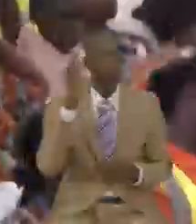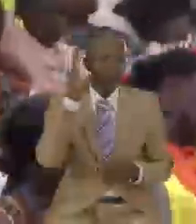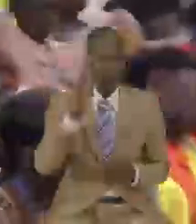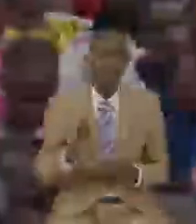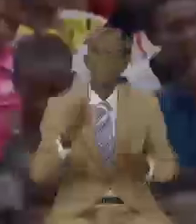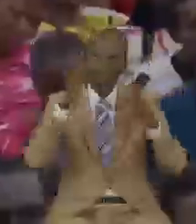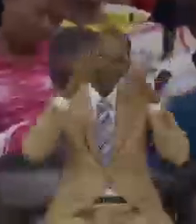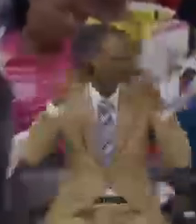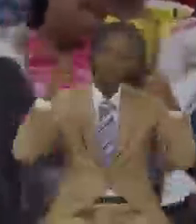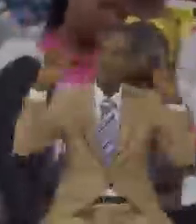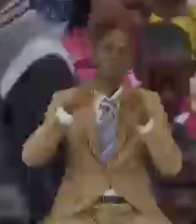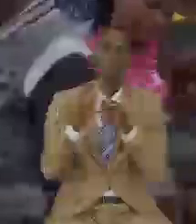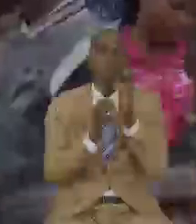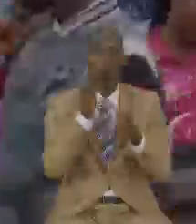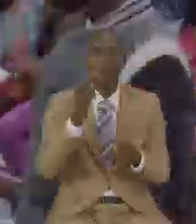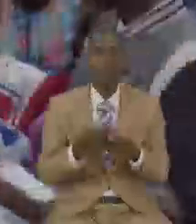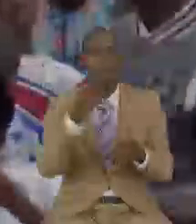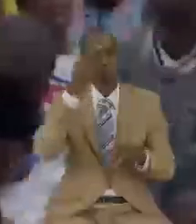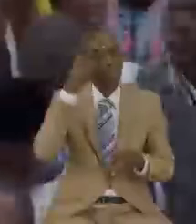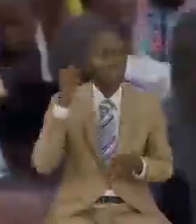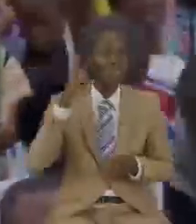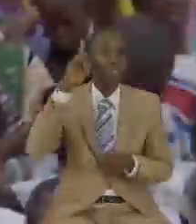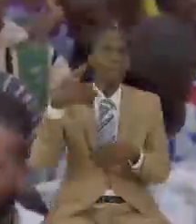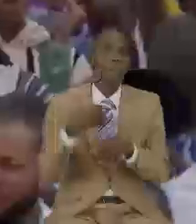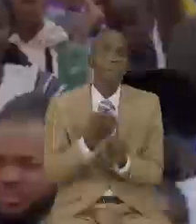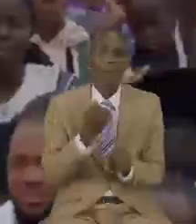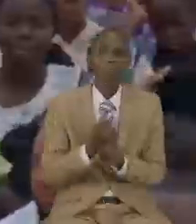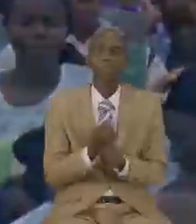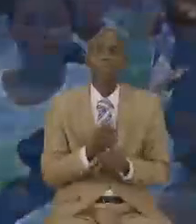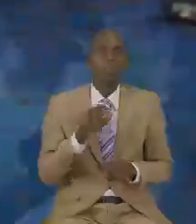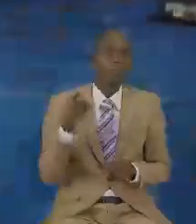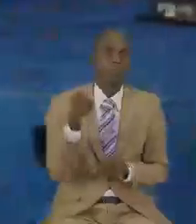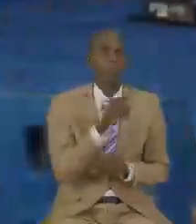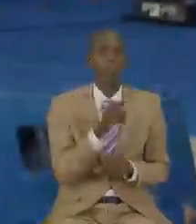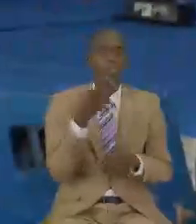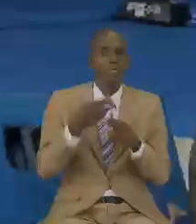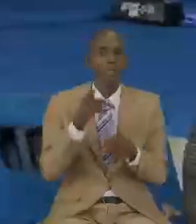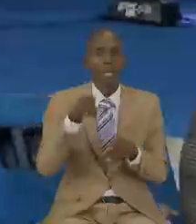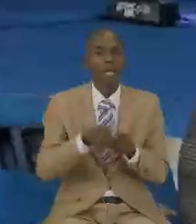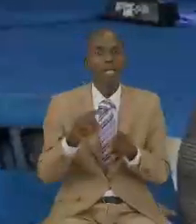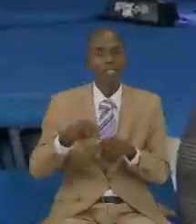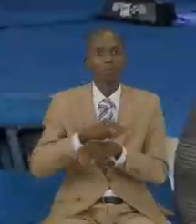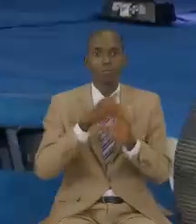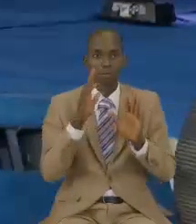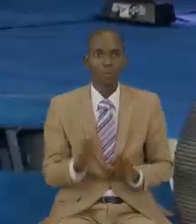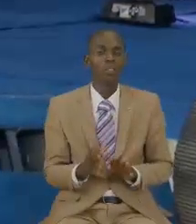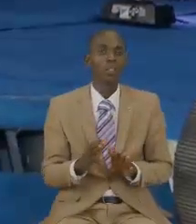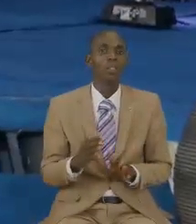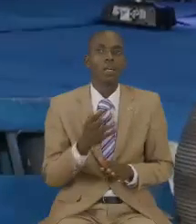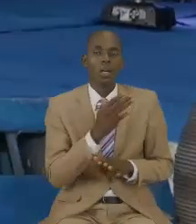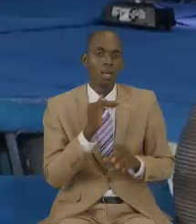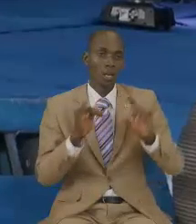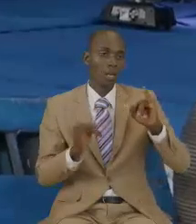achieve. Because he named, you are named by the master. I interceded